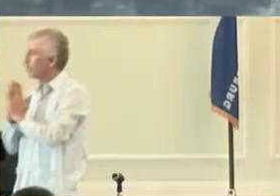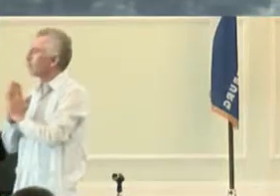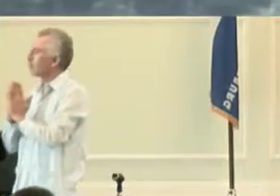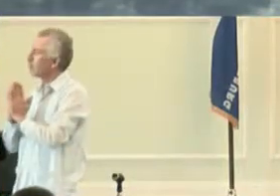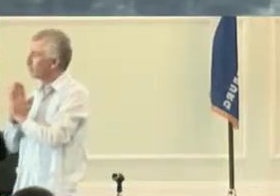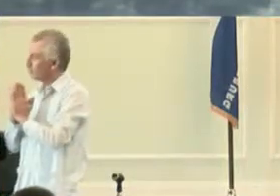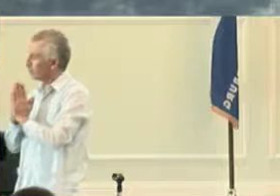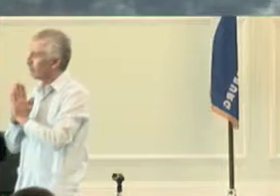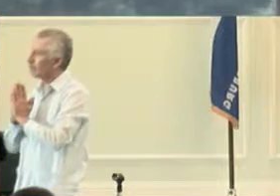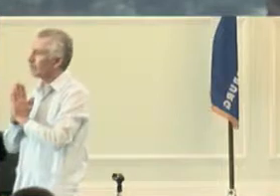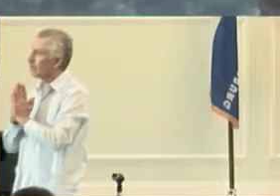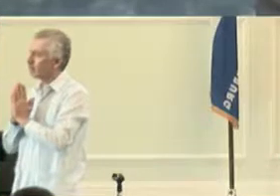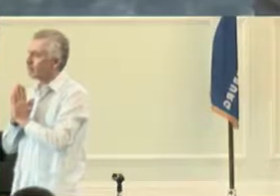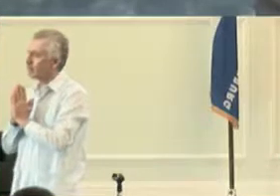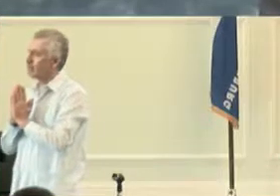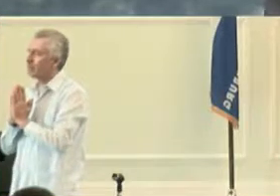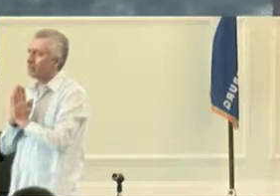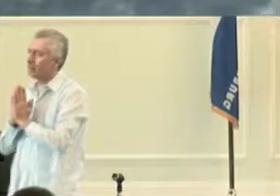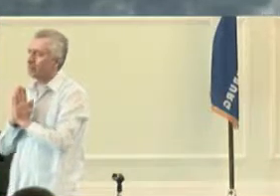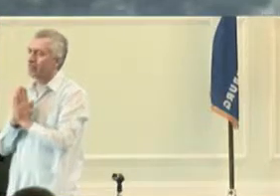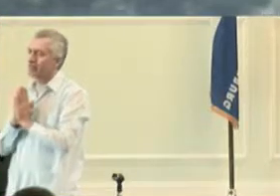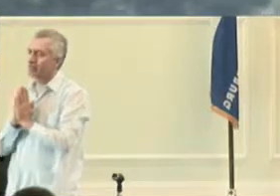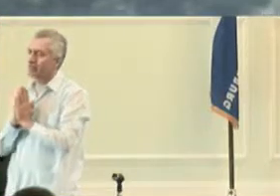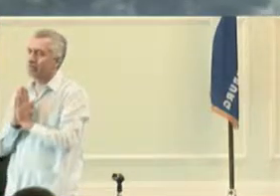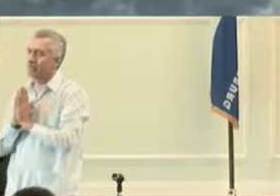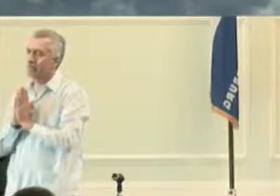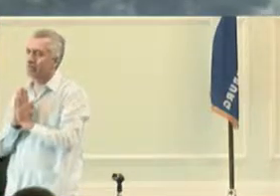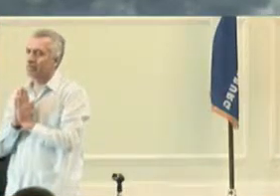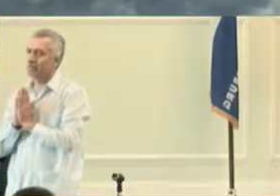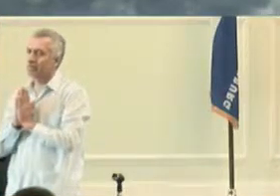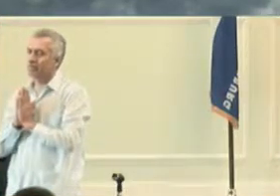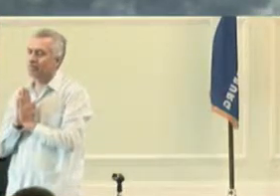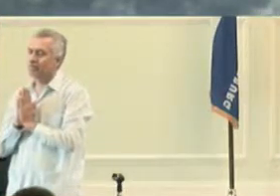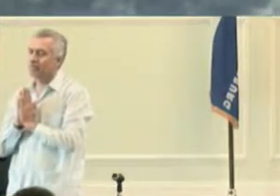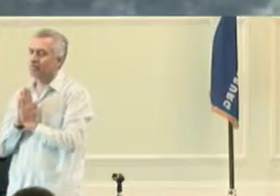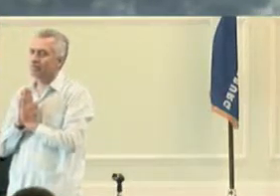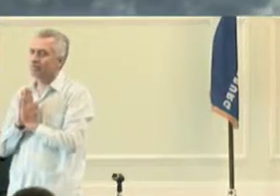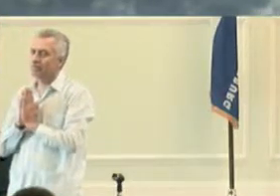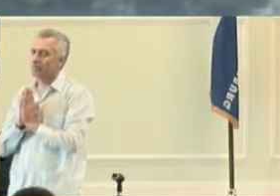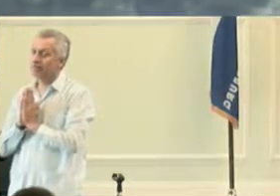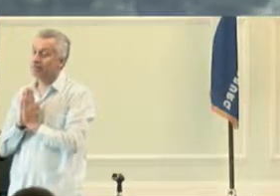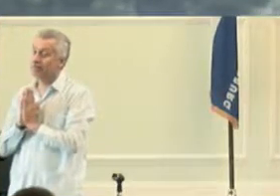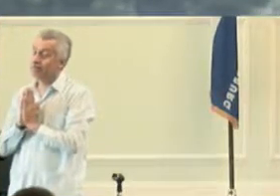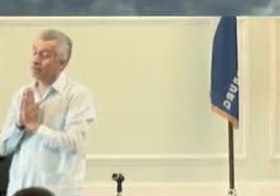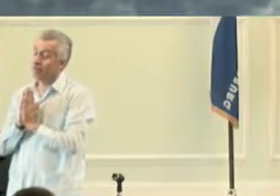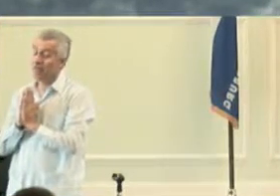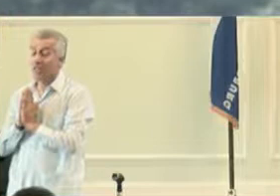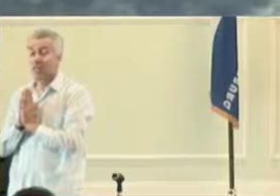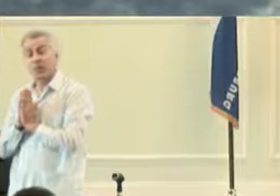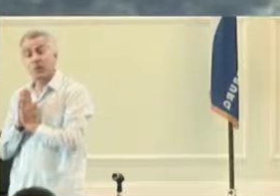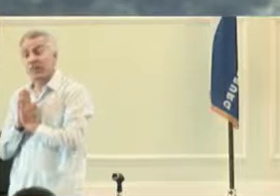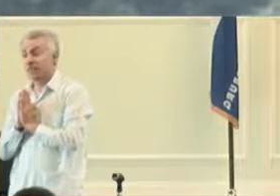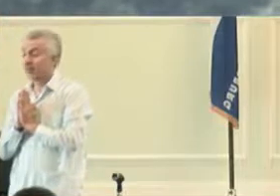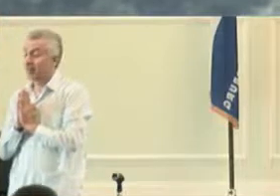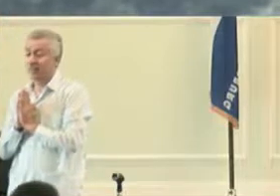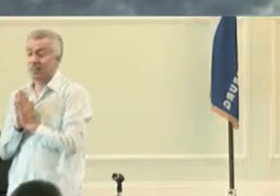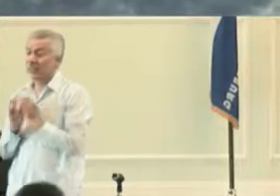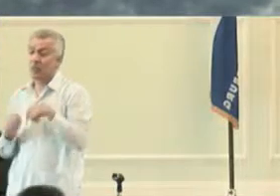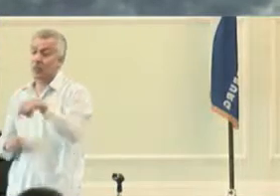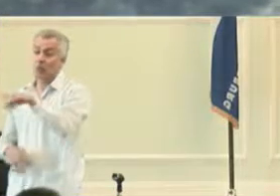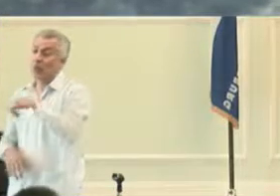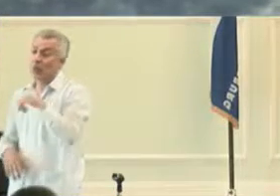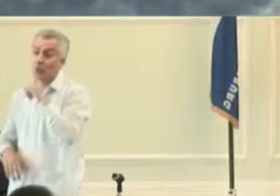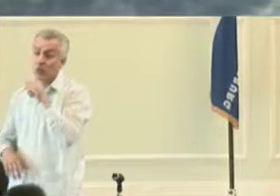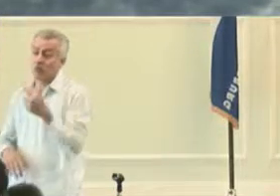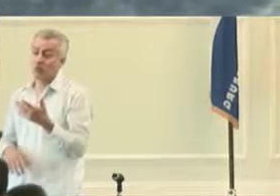But I dare say sometimes that we don't pray as we should Because we don't want